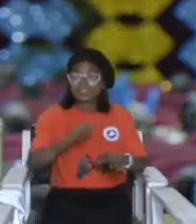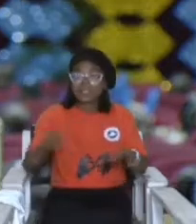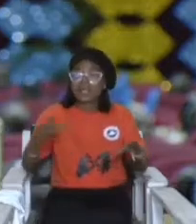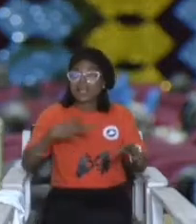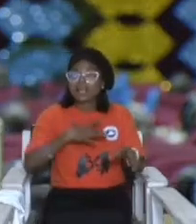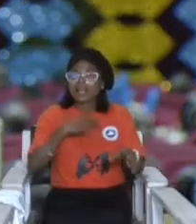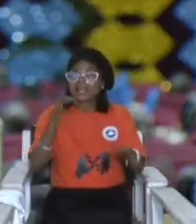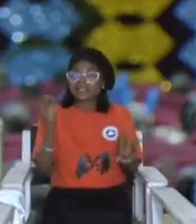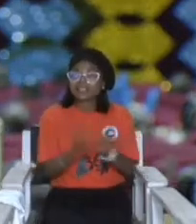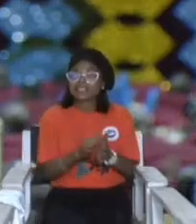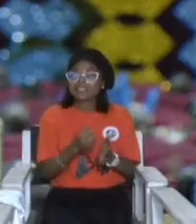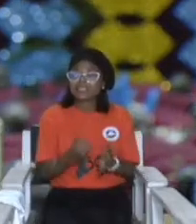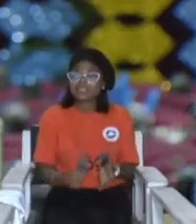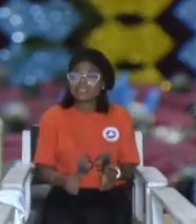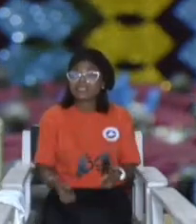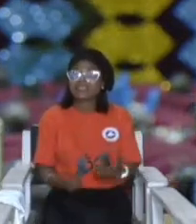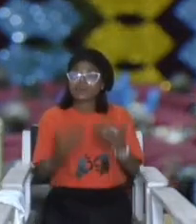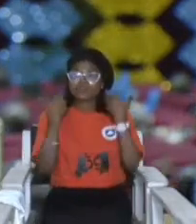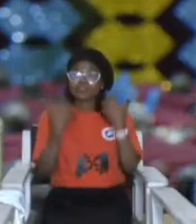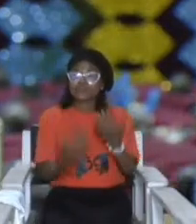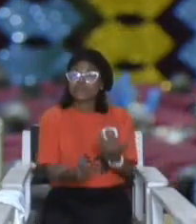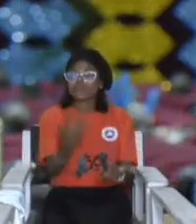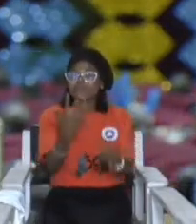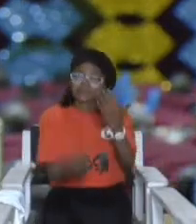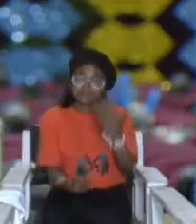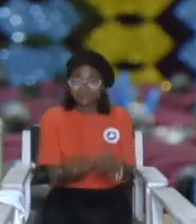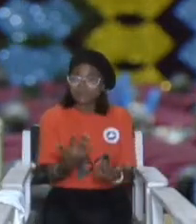And the Bible says in the book of Hebrews chapter 12 verse